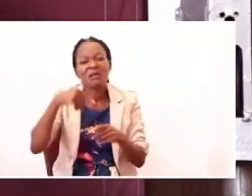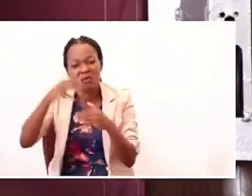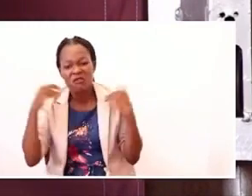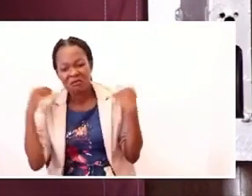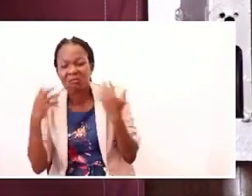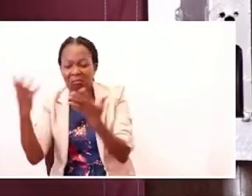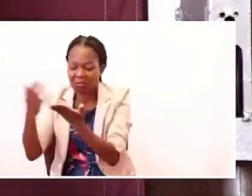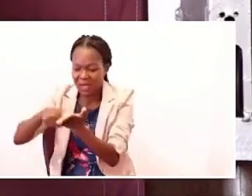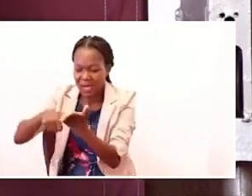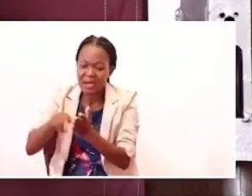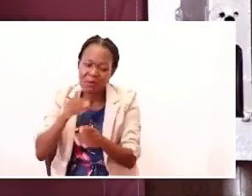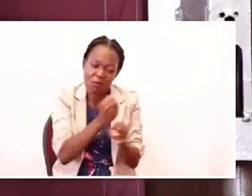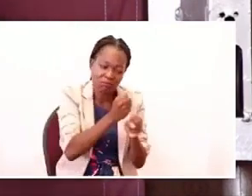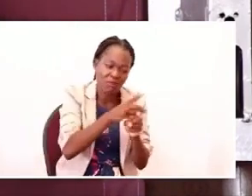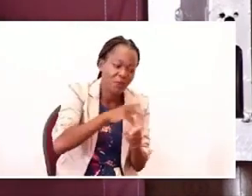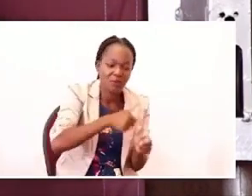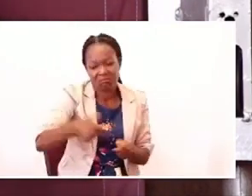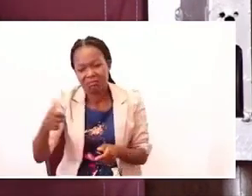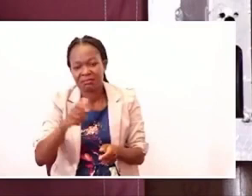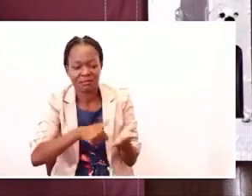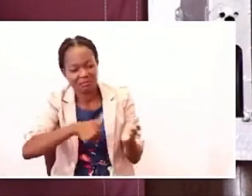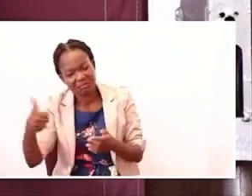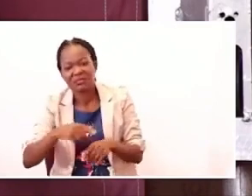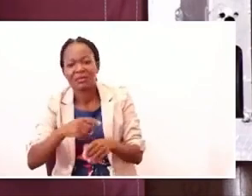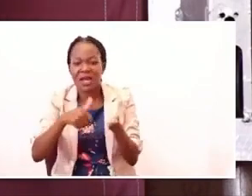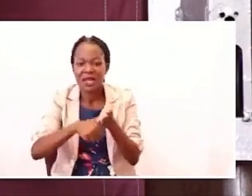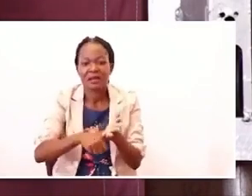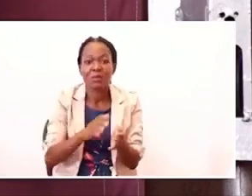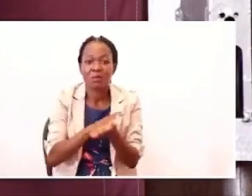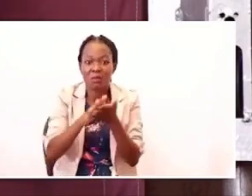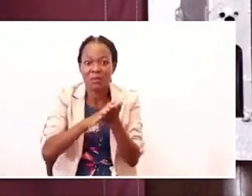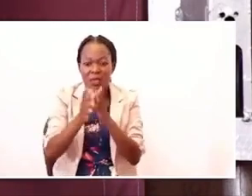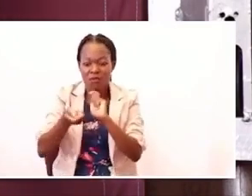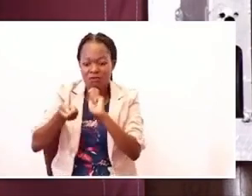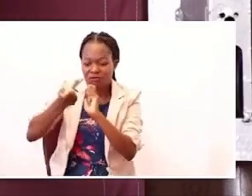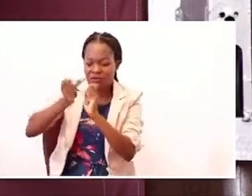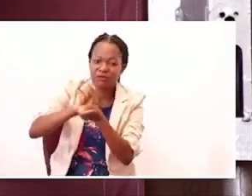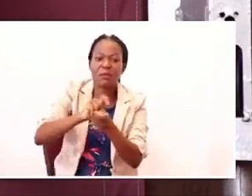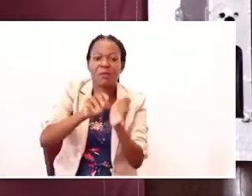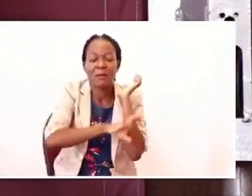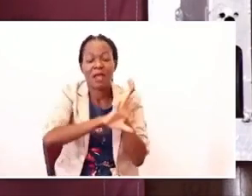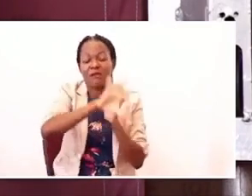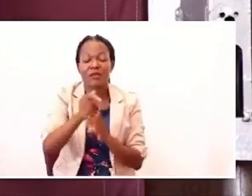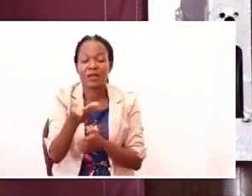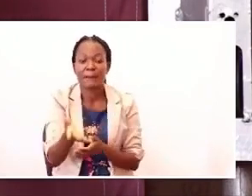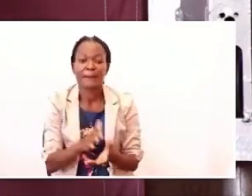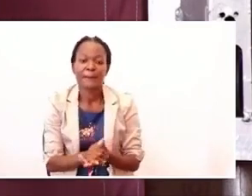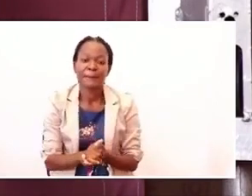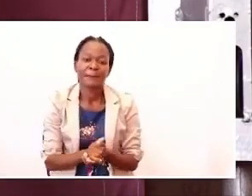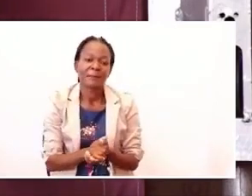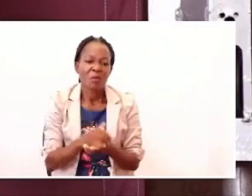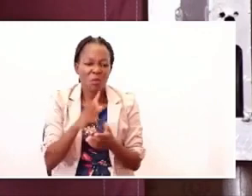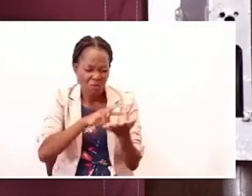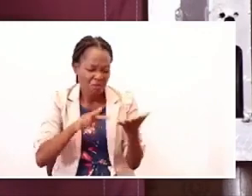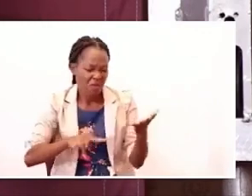debts in return for reforms. In the literature, because you now